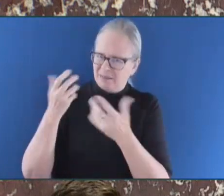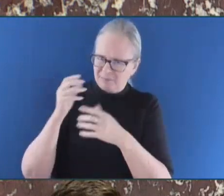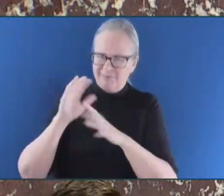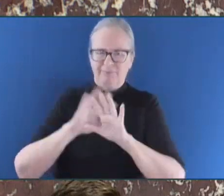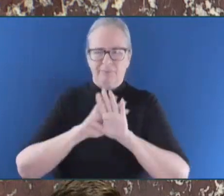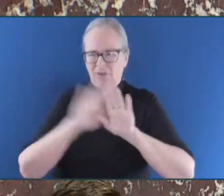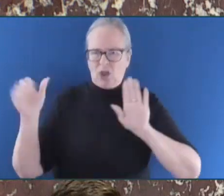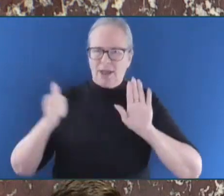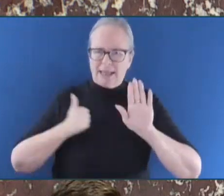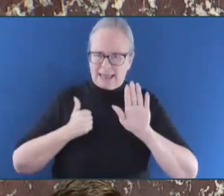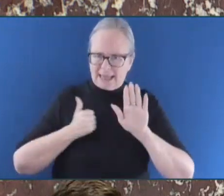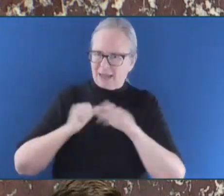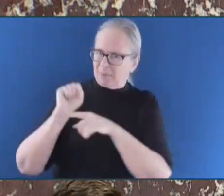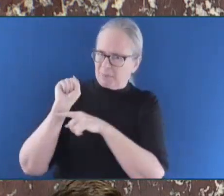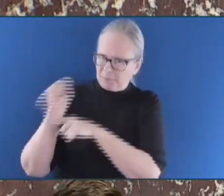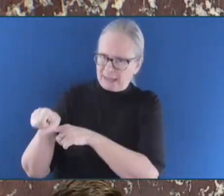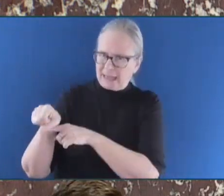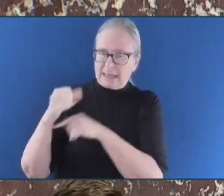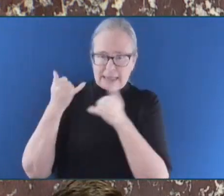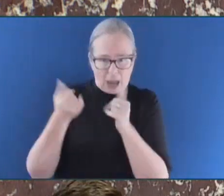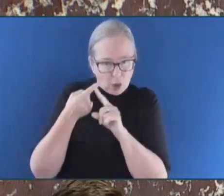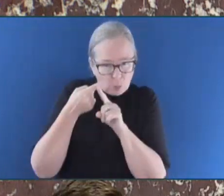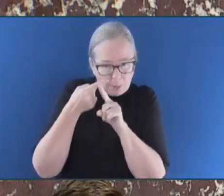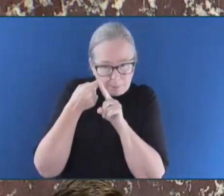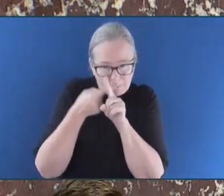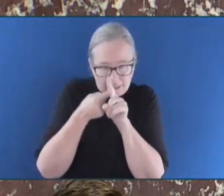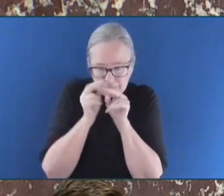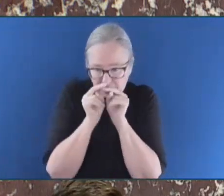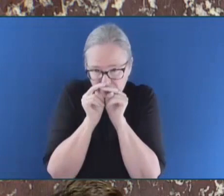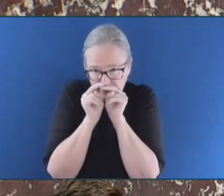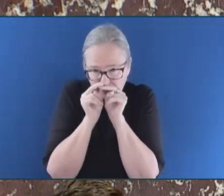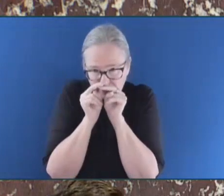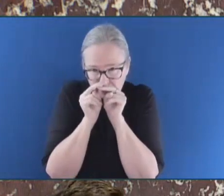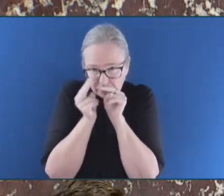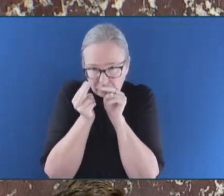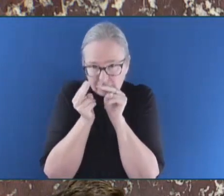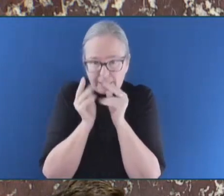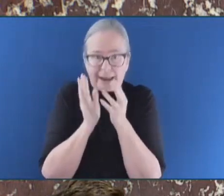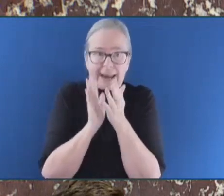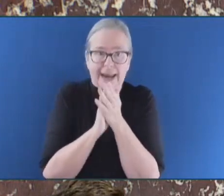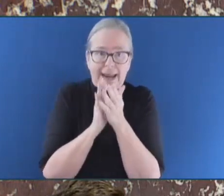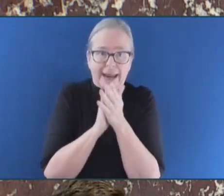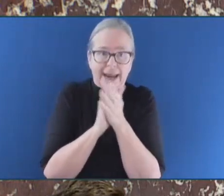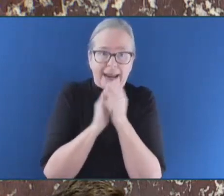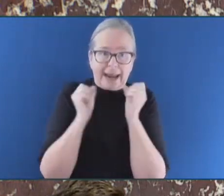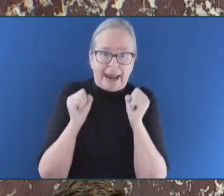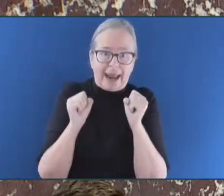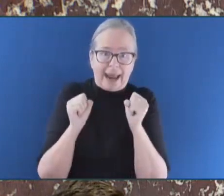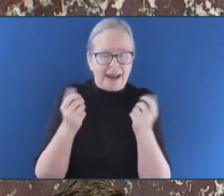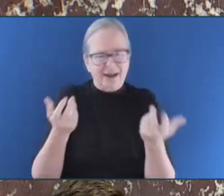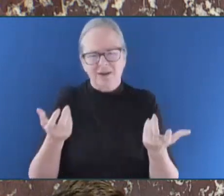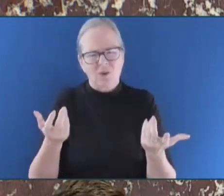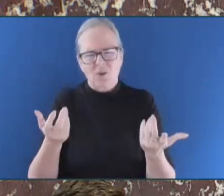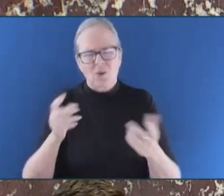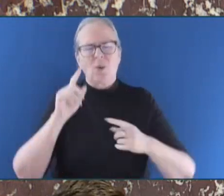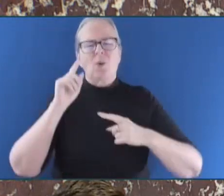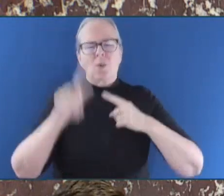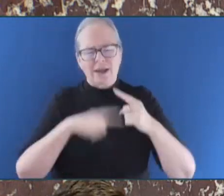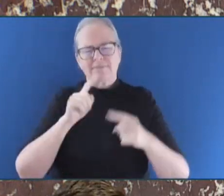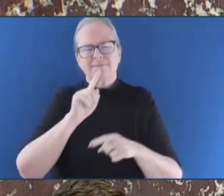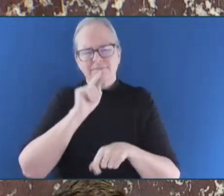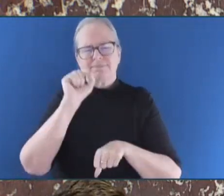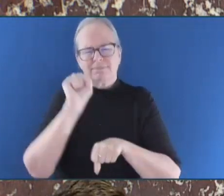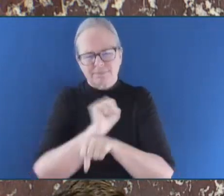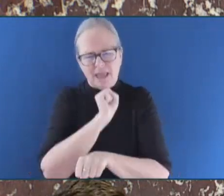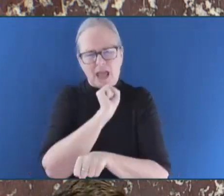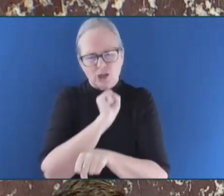indicative of this government. When can people expect real change from this government to bring down the inflationary costs that they are feeling in their homes on a